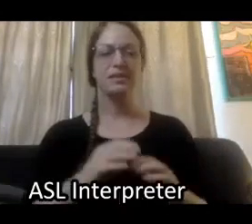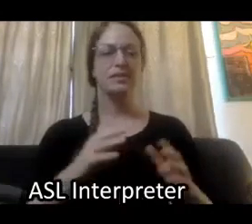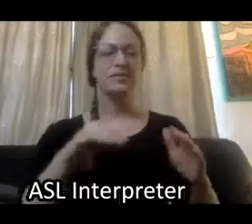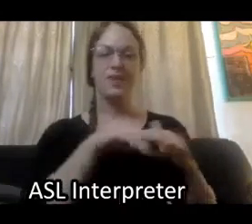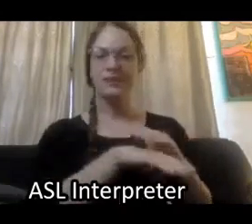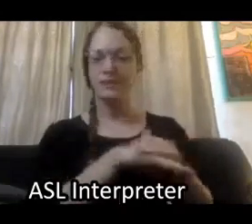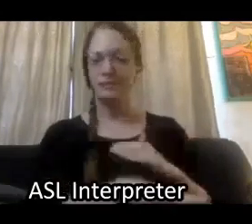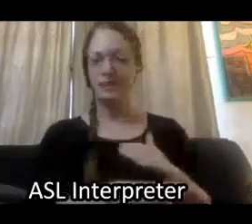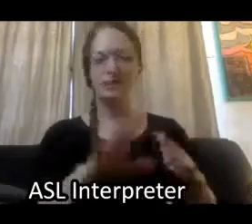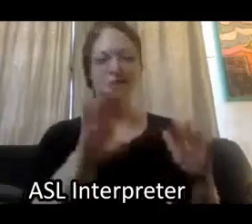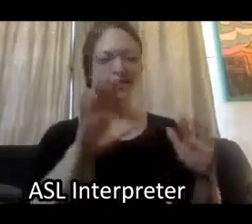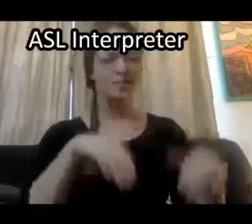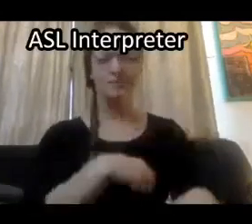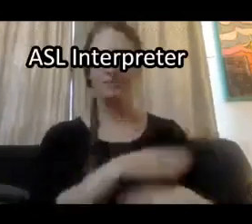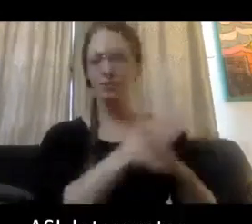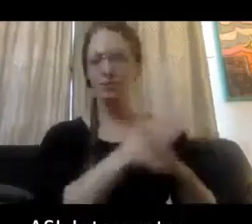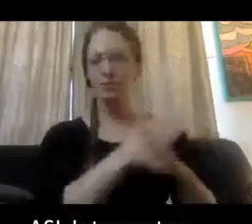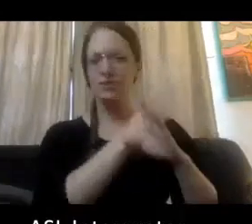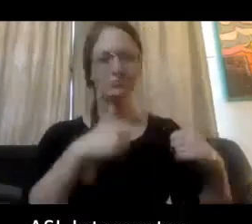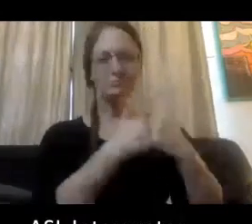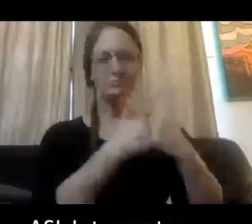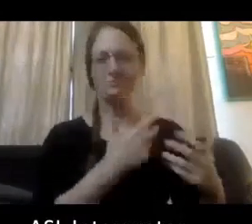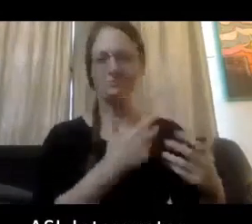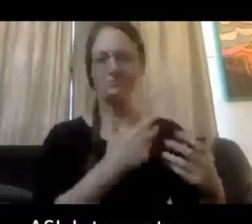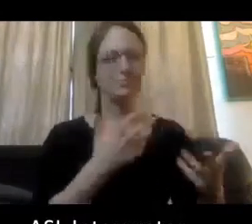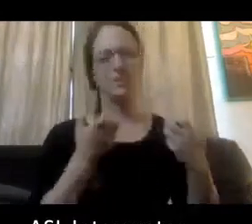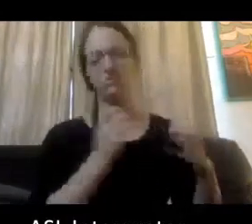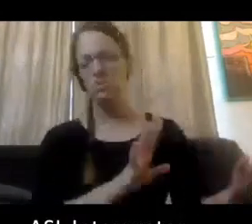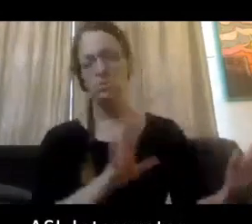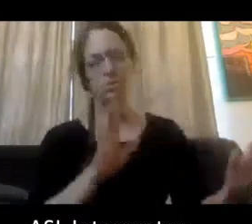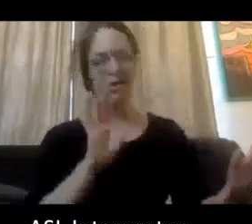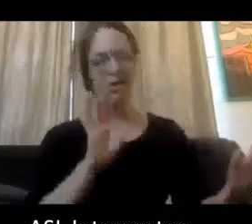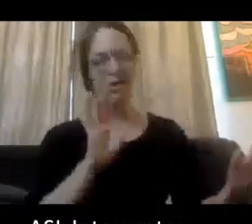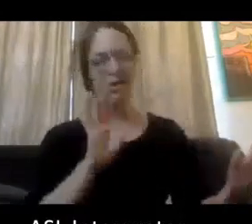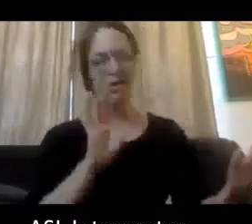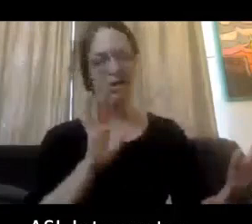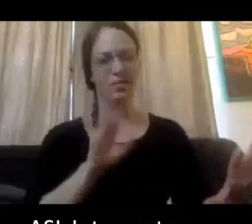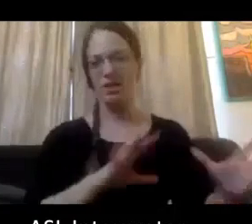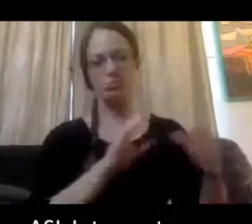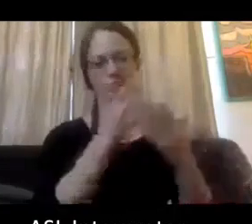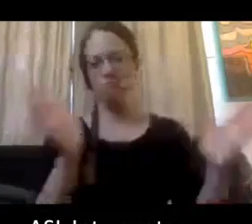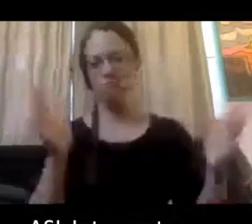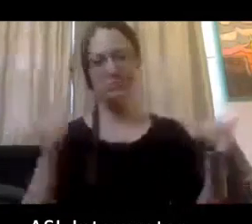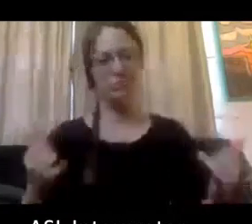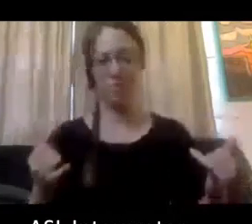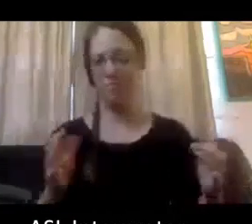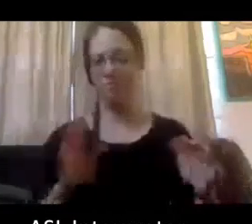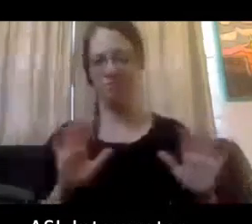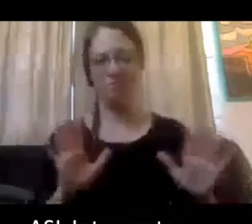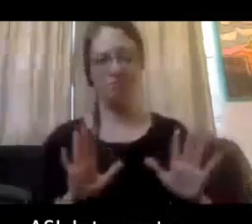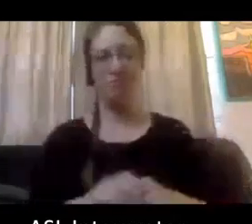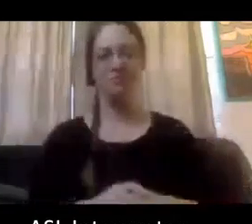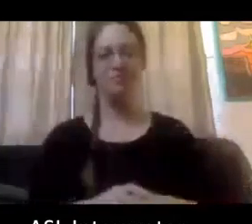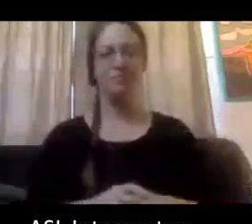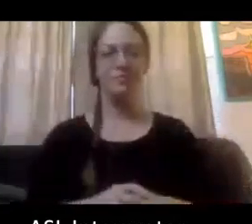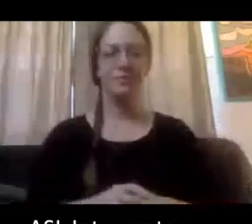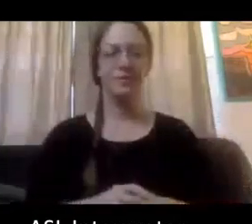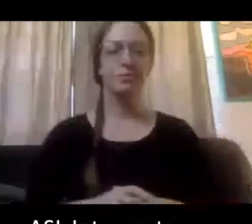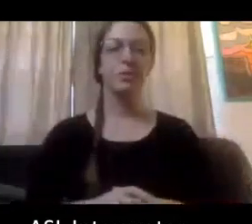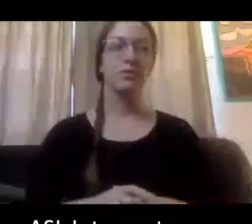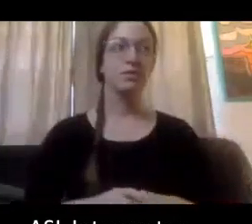and game design because we could go on that path for a very, very long time, I feel. But what kind of